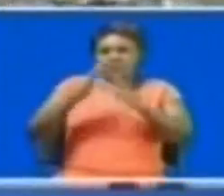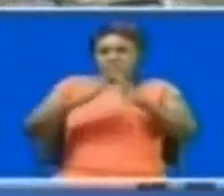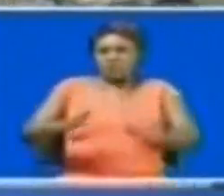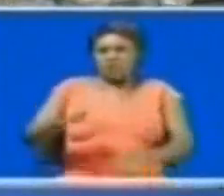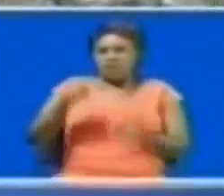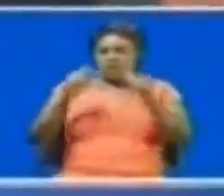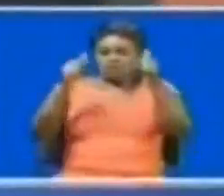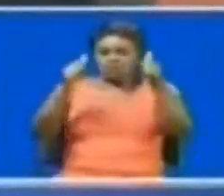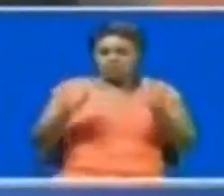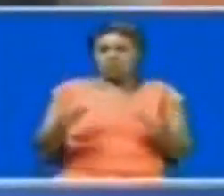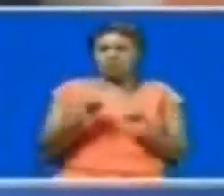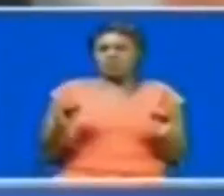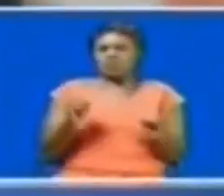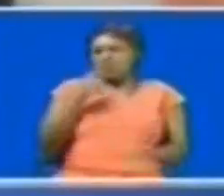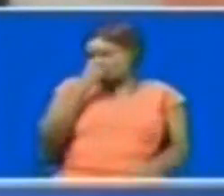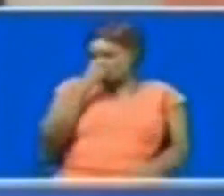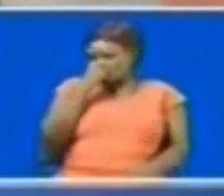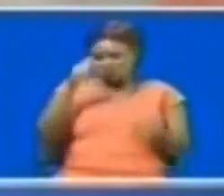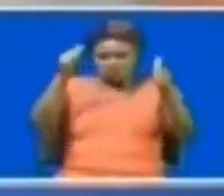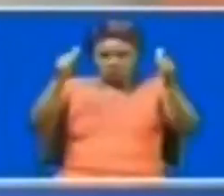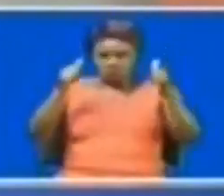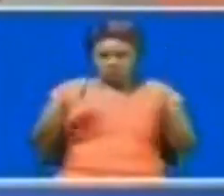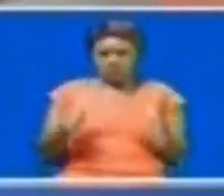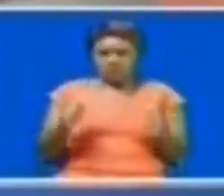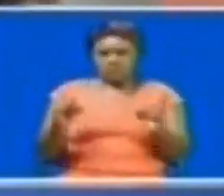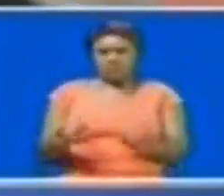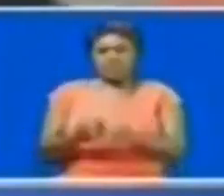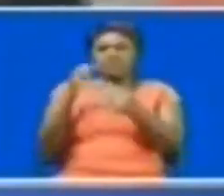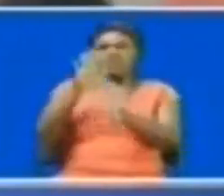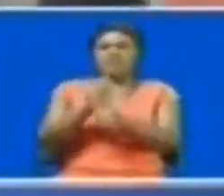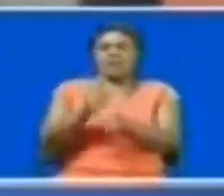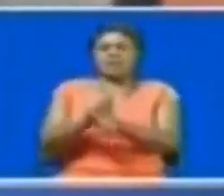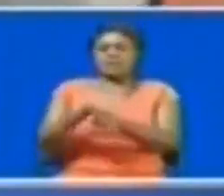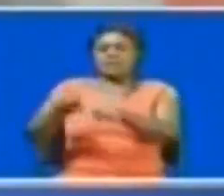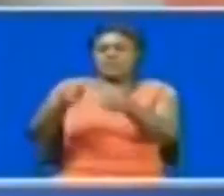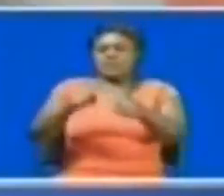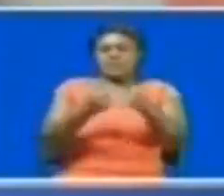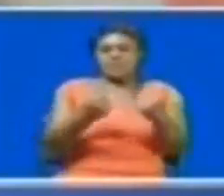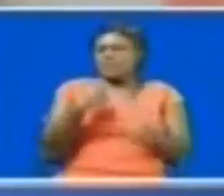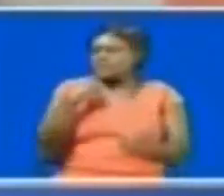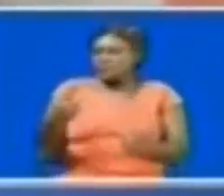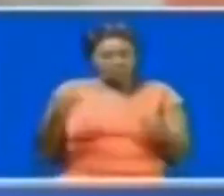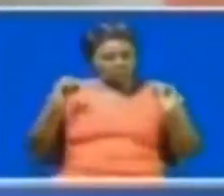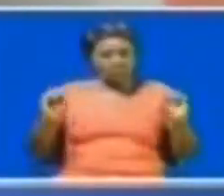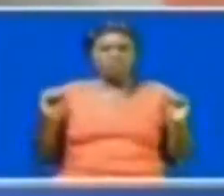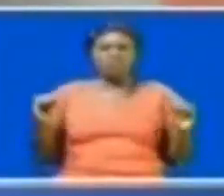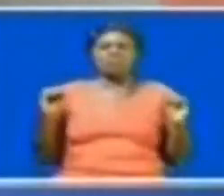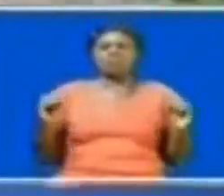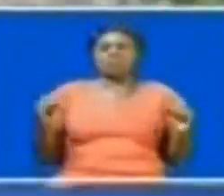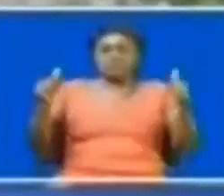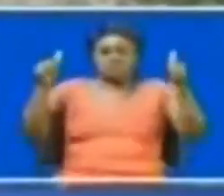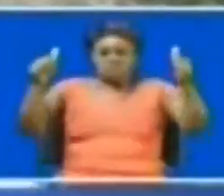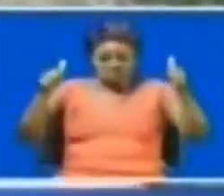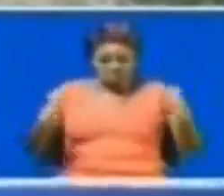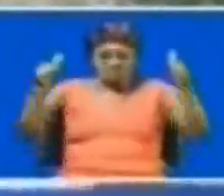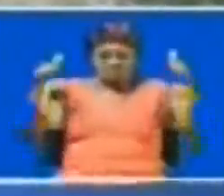wakisema hawakuonywa mapema. I wish we were given a notice, we would have saved so much damage. We weren't told anything. No notice,